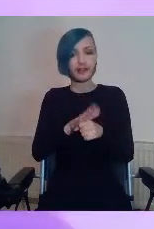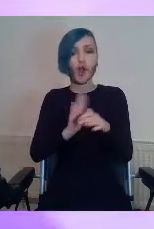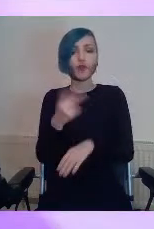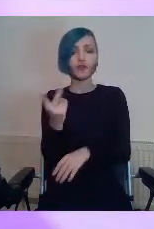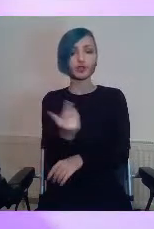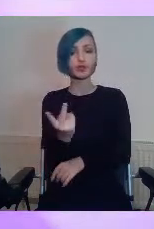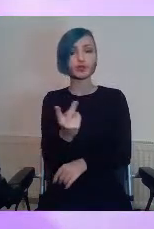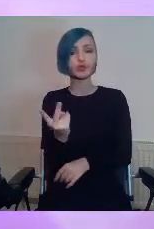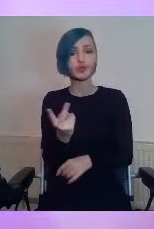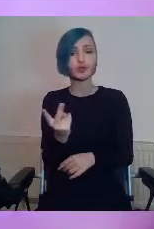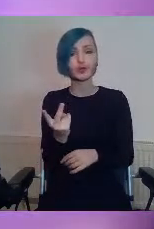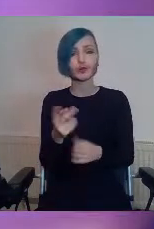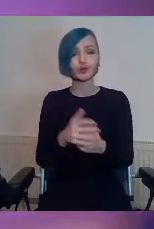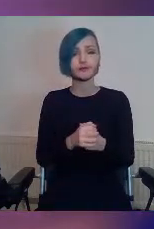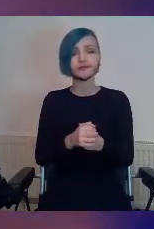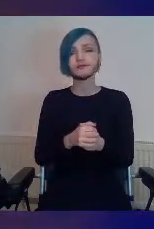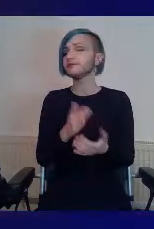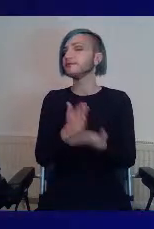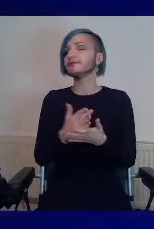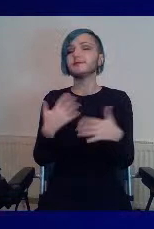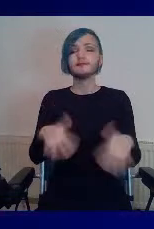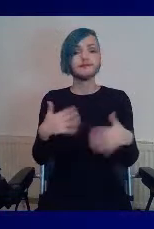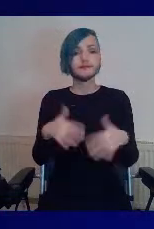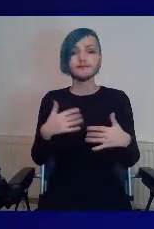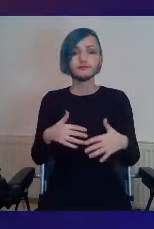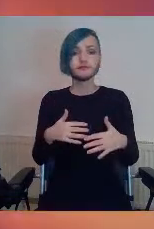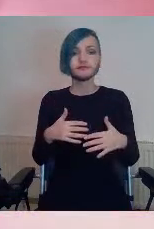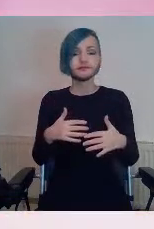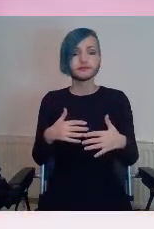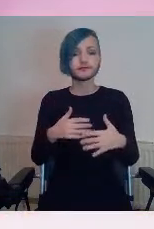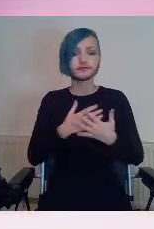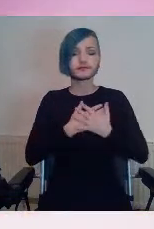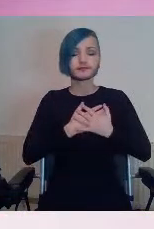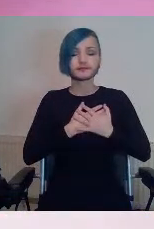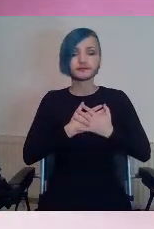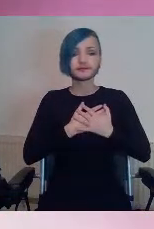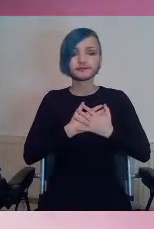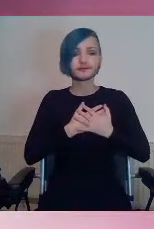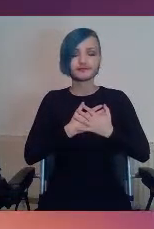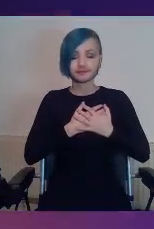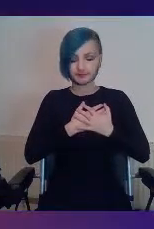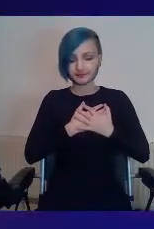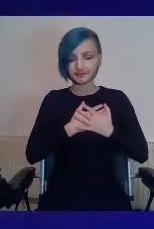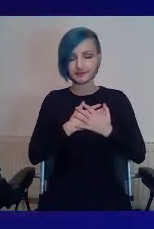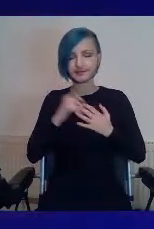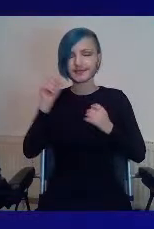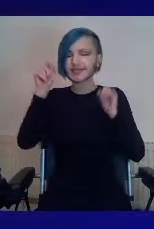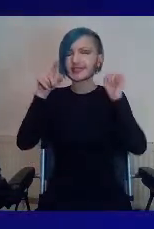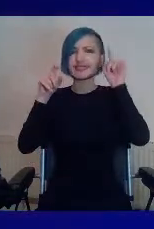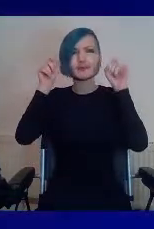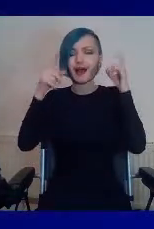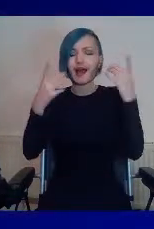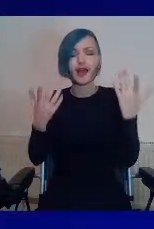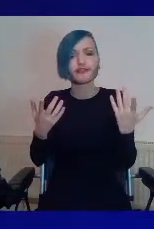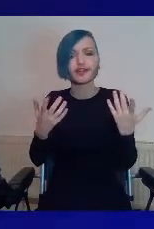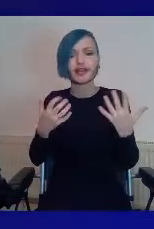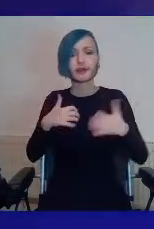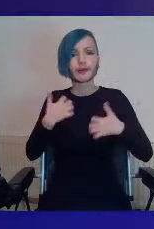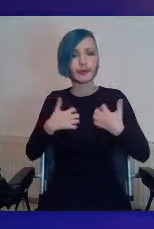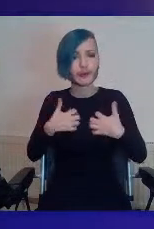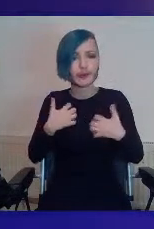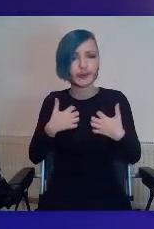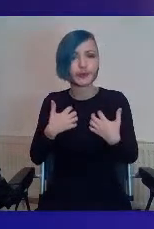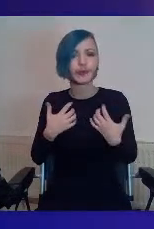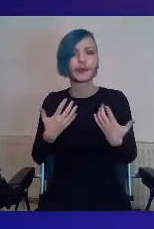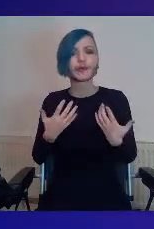been incredibly heartening, humbling, inspiring. You have just, you know, you've